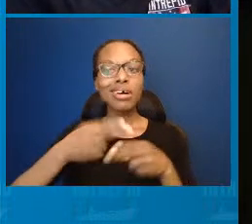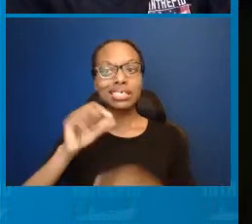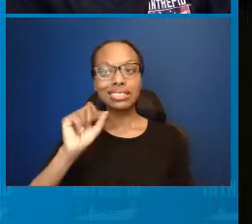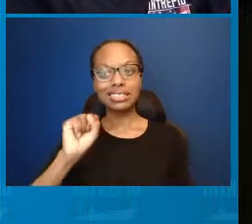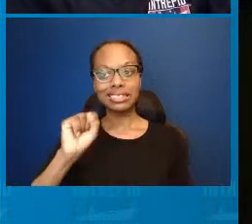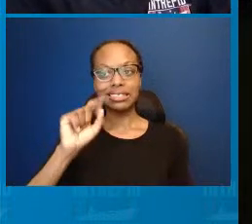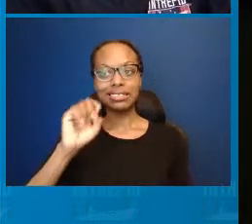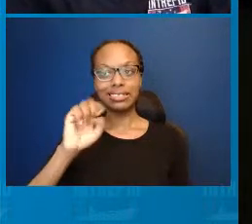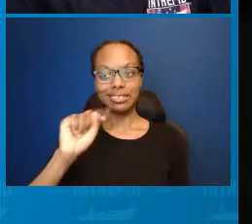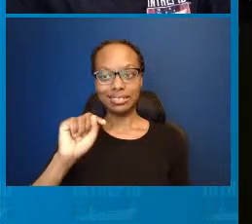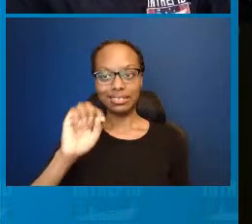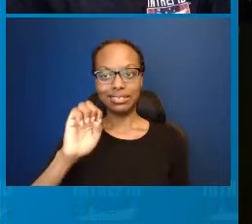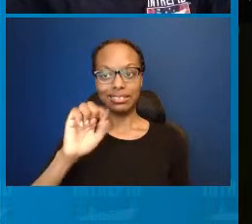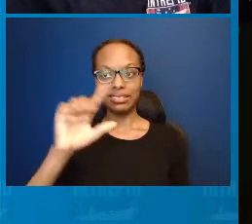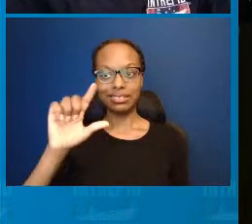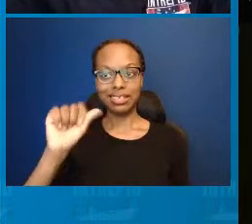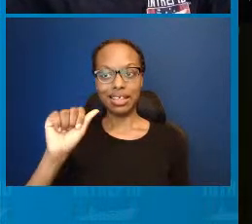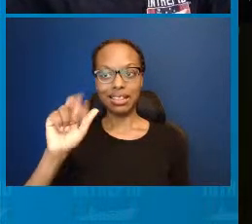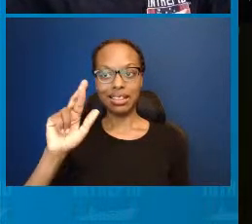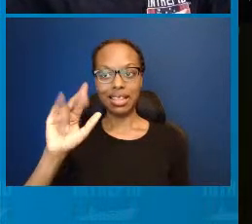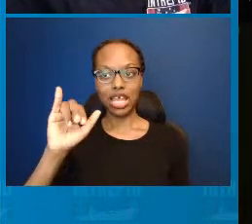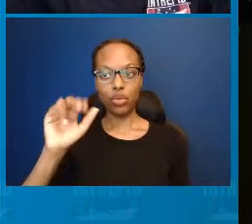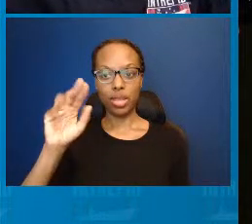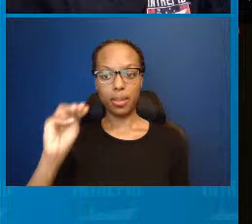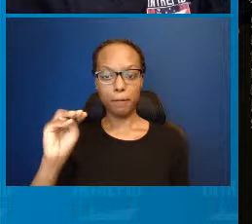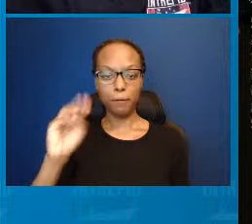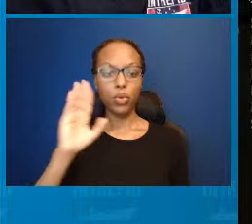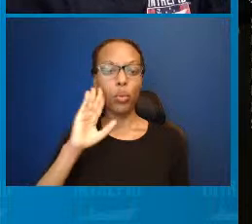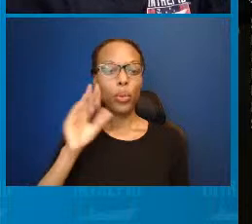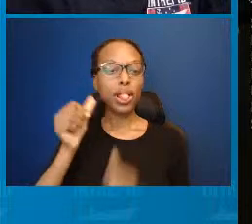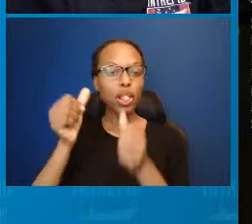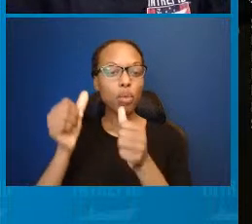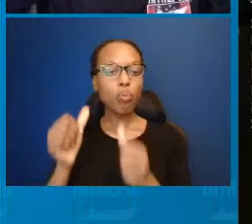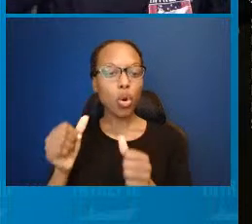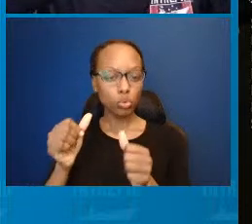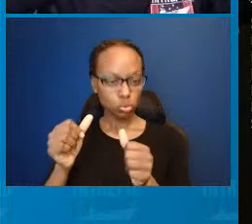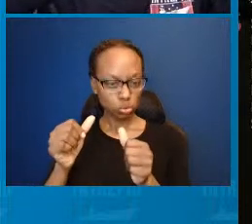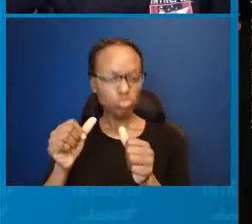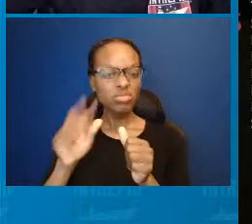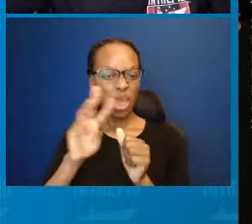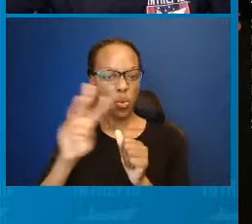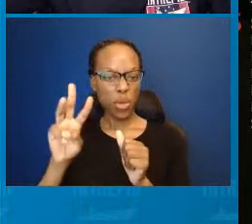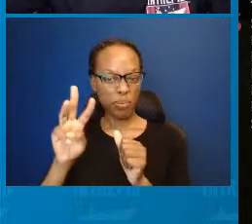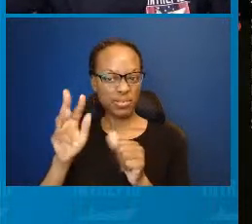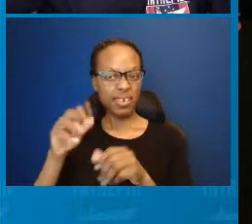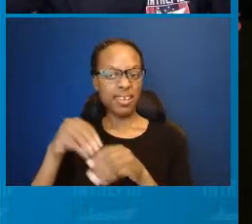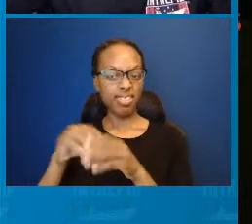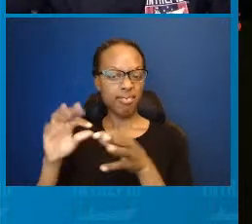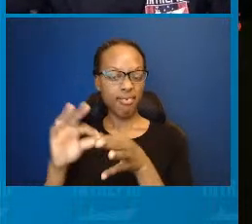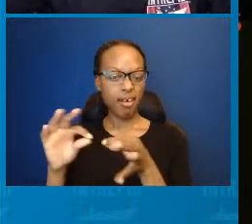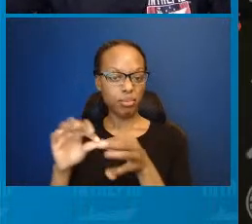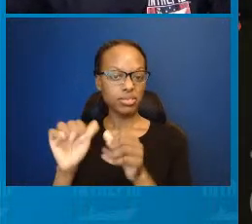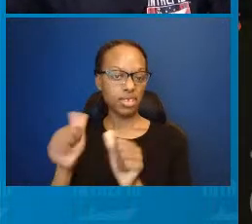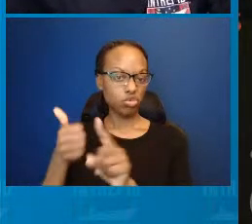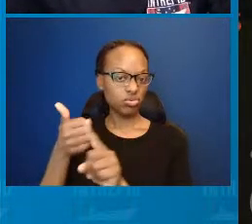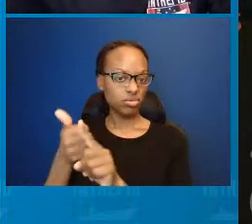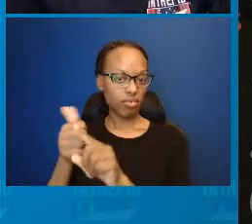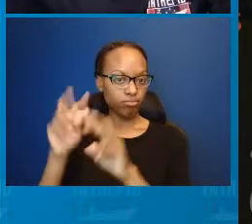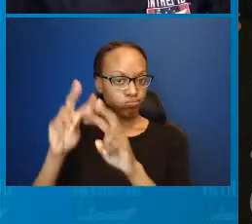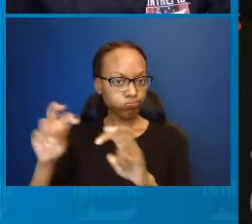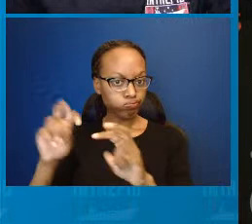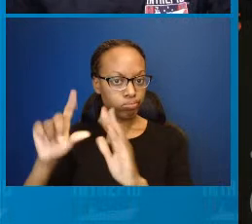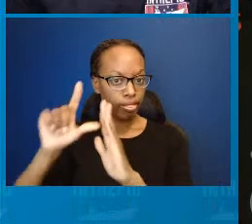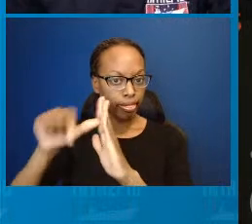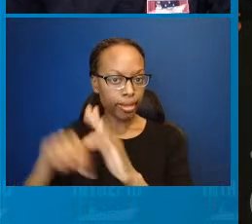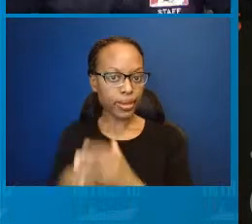later, all right? Now, there is something that I do want to point out that we can